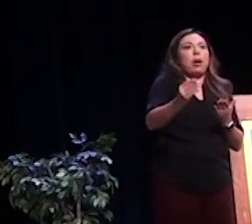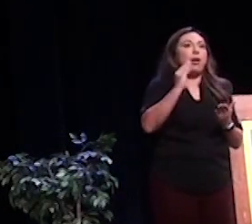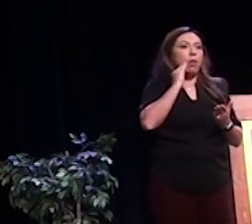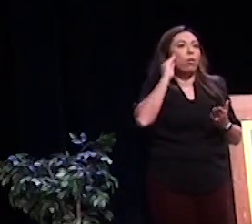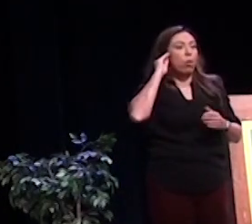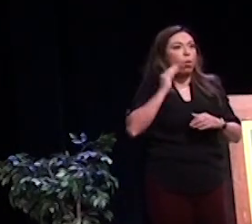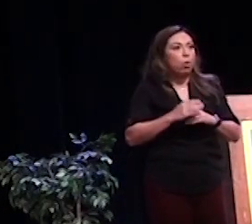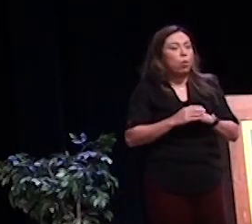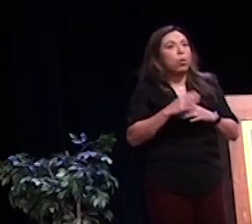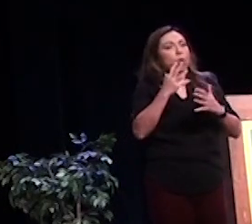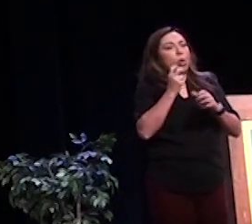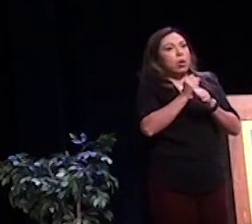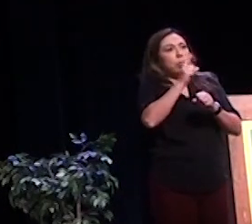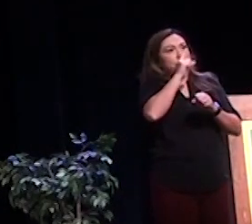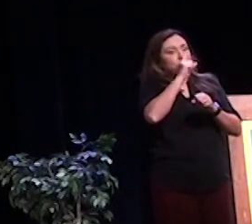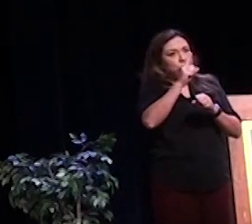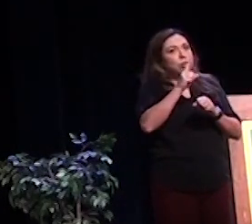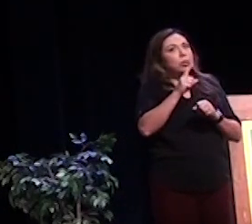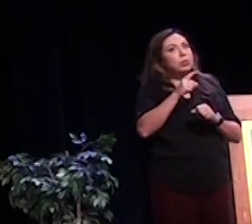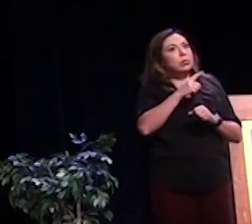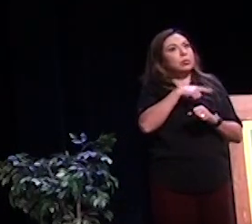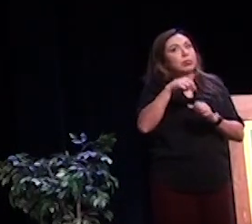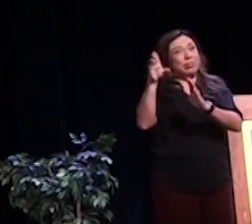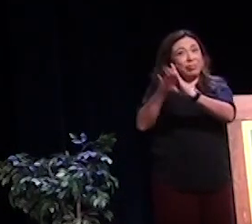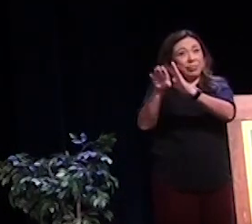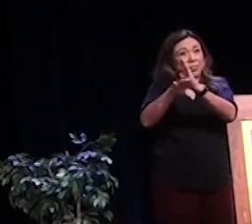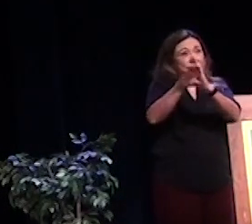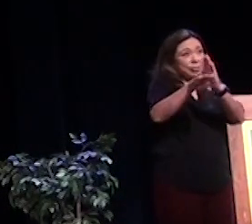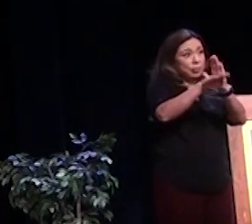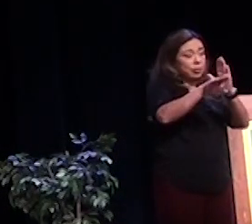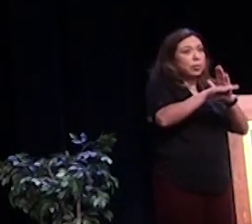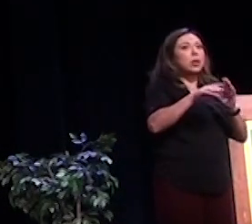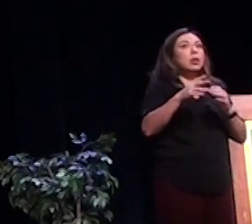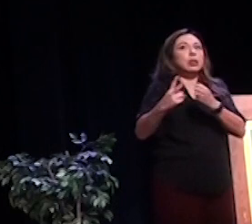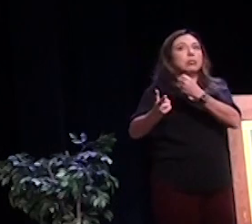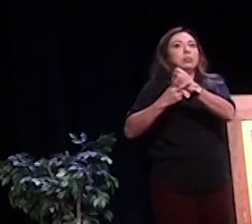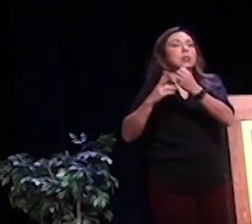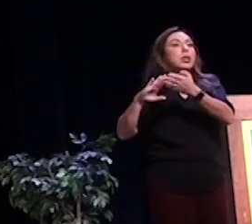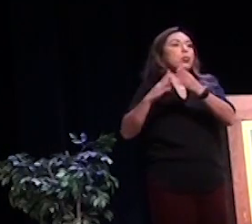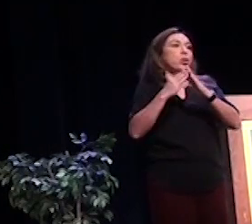trust is to keep that affordability and make sure that we're preserving the communities that we serve.